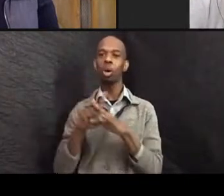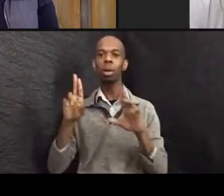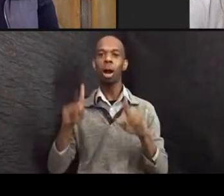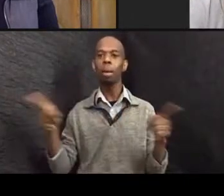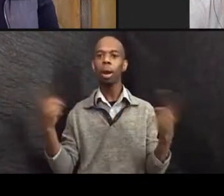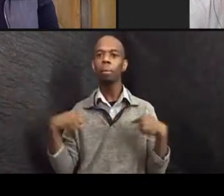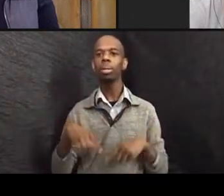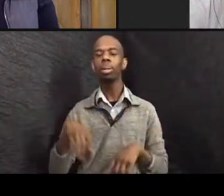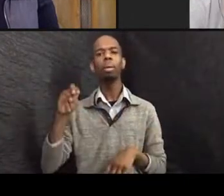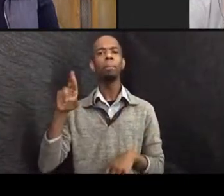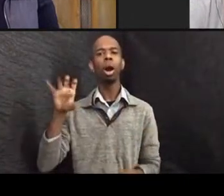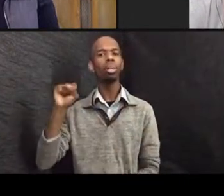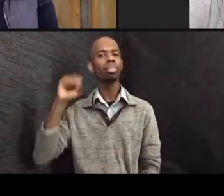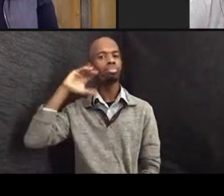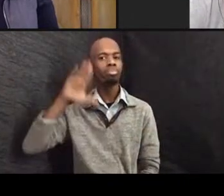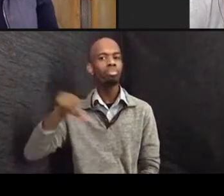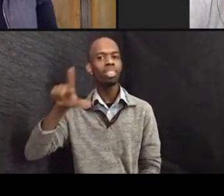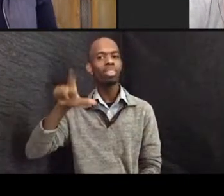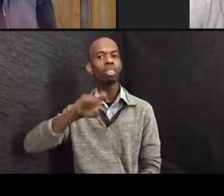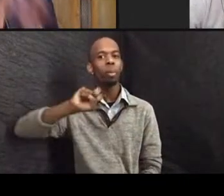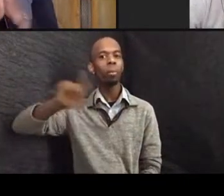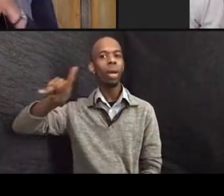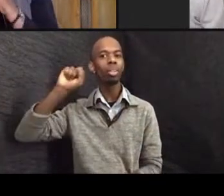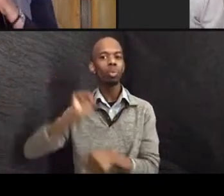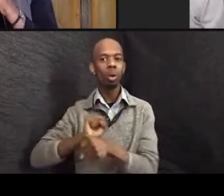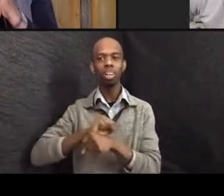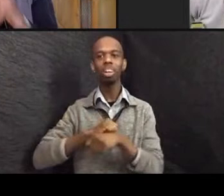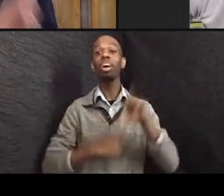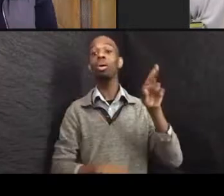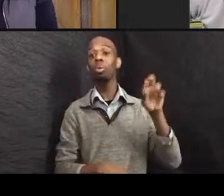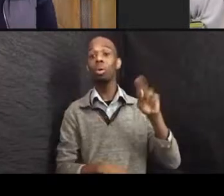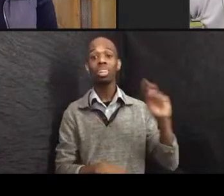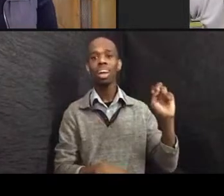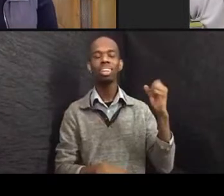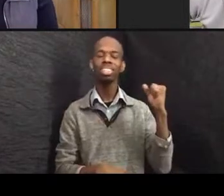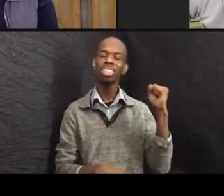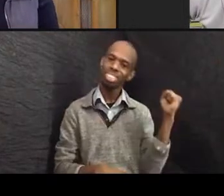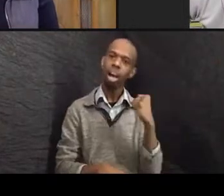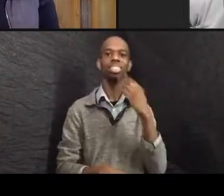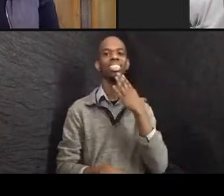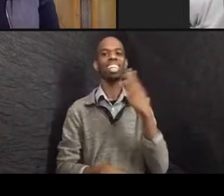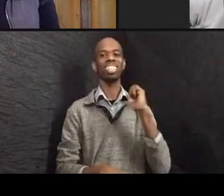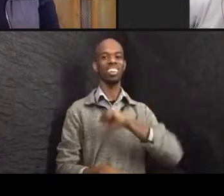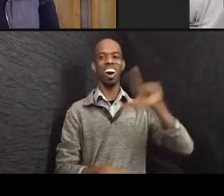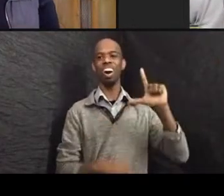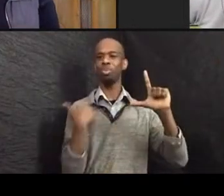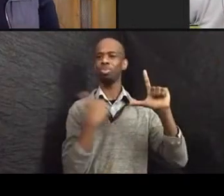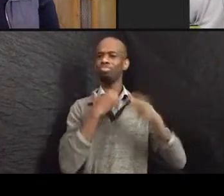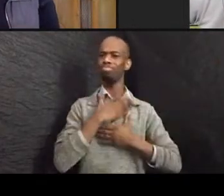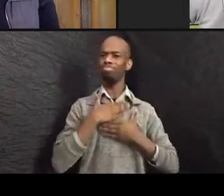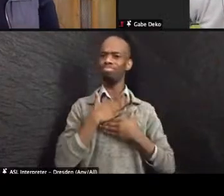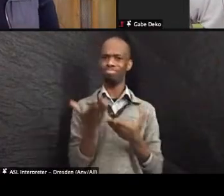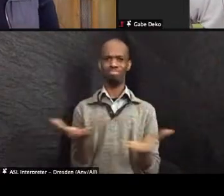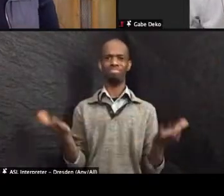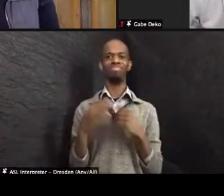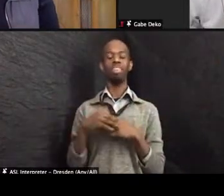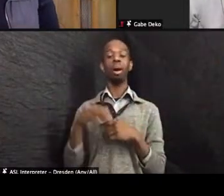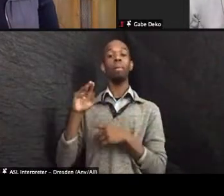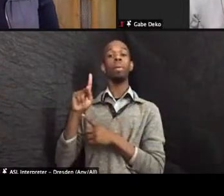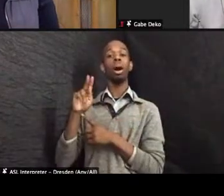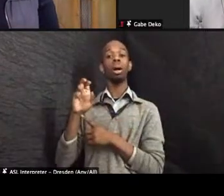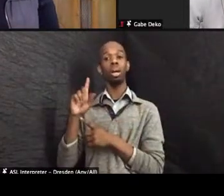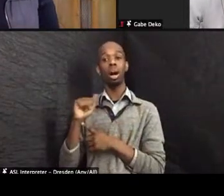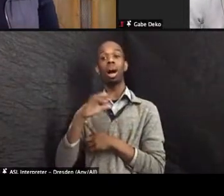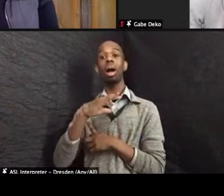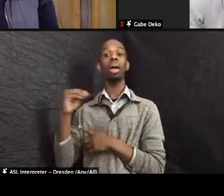work. Renee, yes, thank you all. We appreciate you. Makeda and Kimani are gonna go for a little